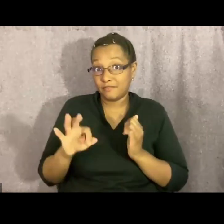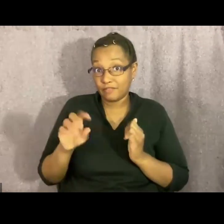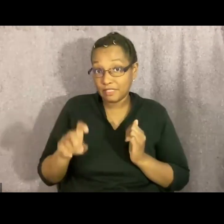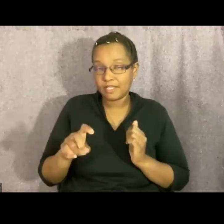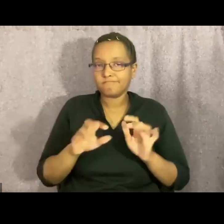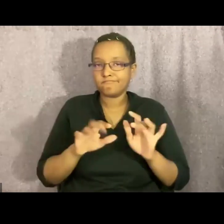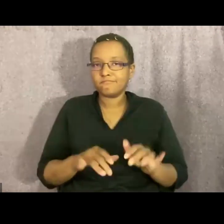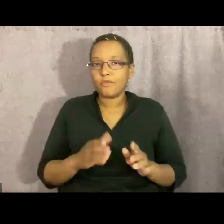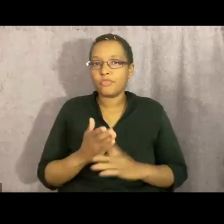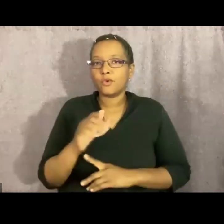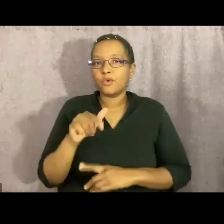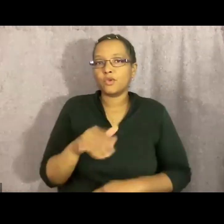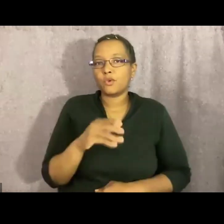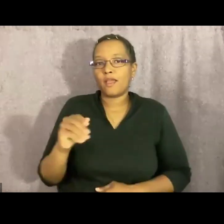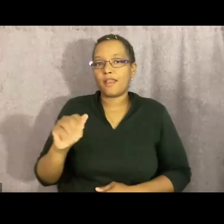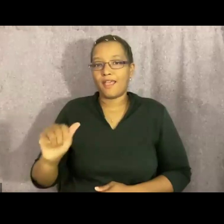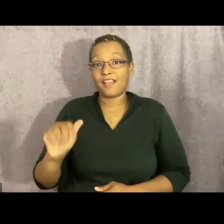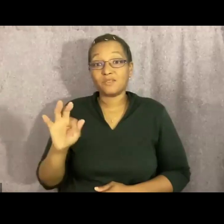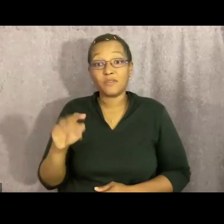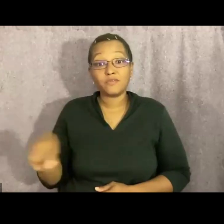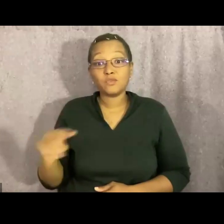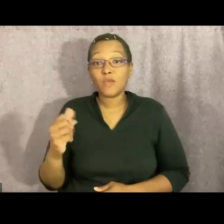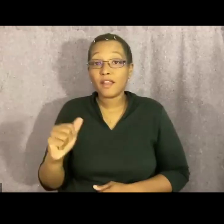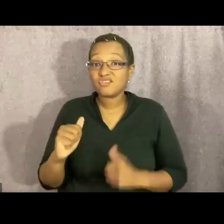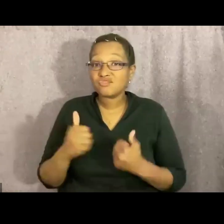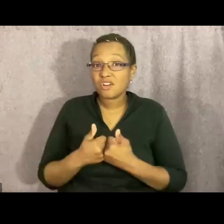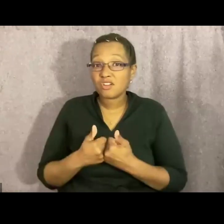any troubles and we can support you there.